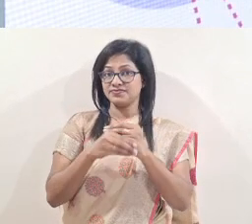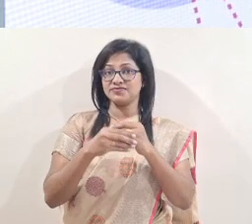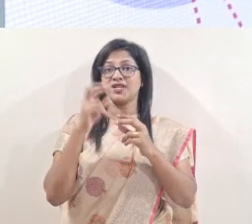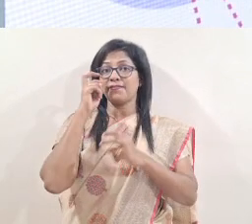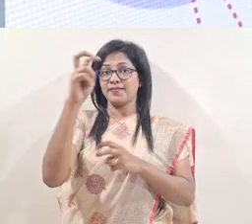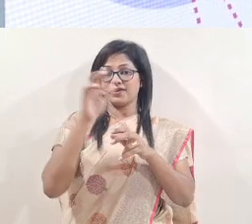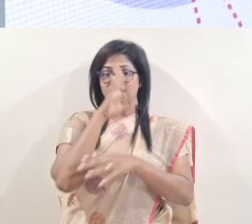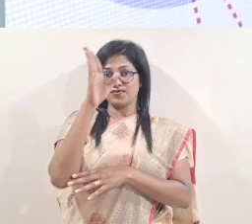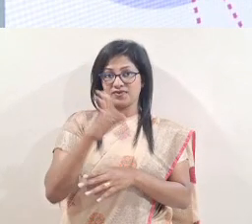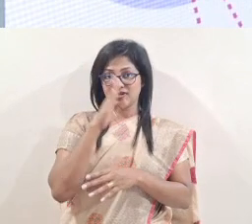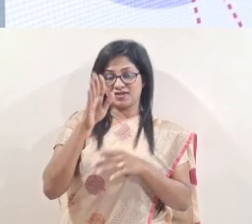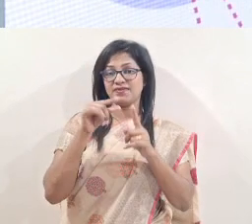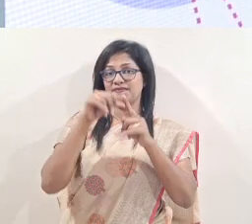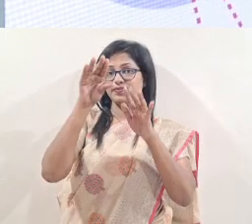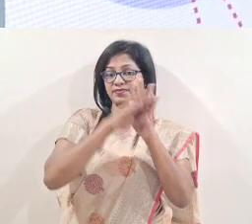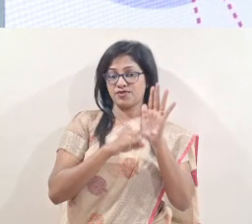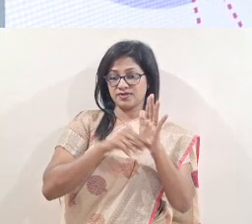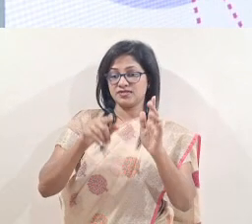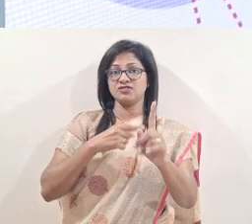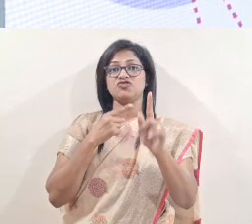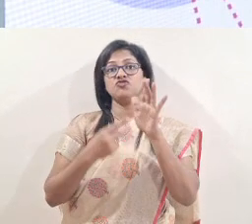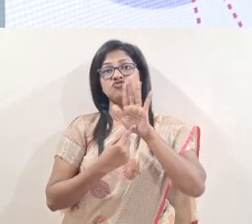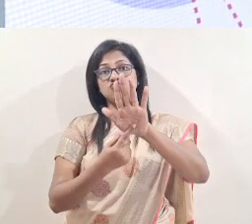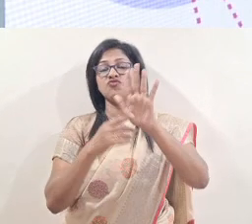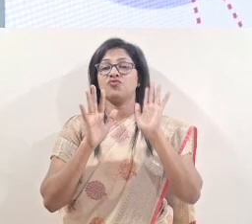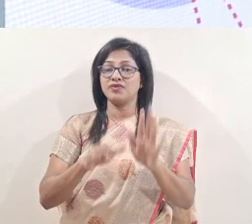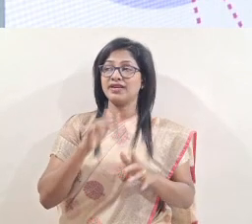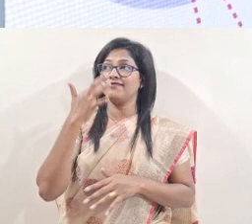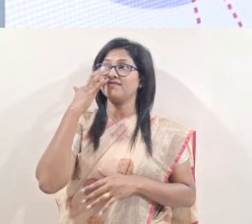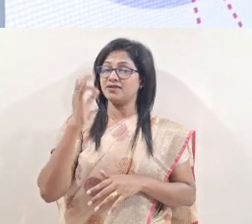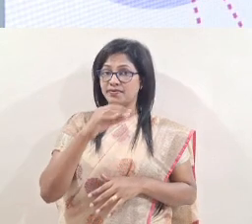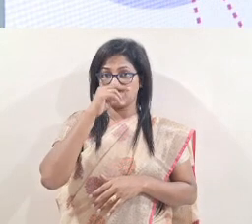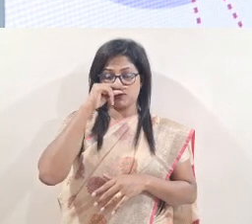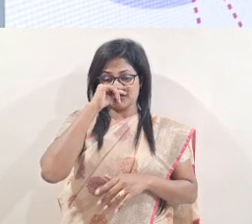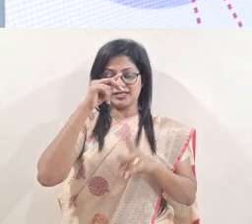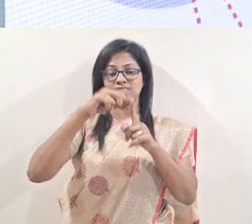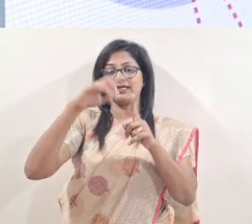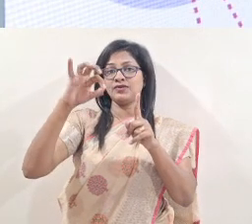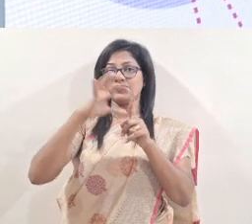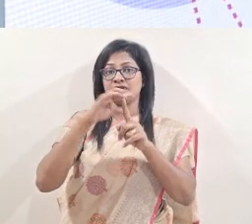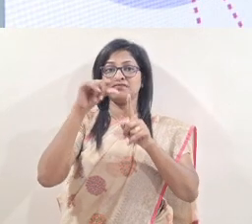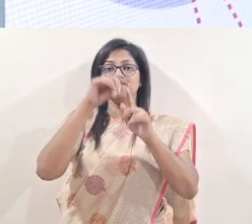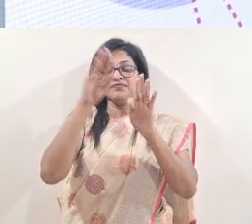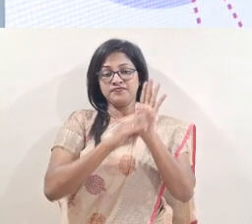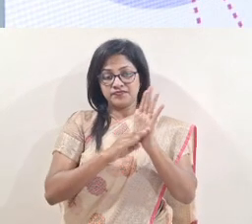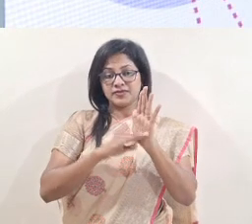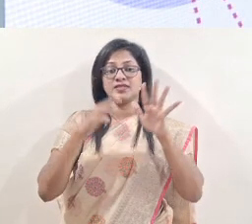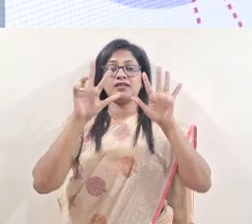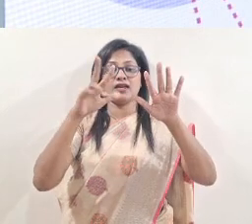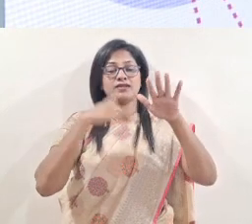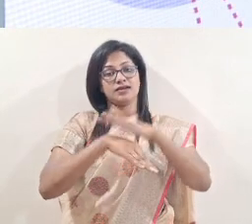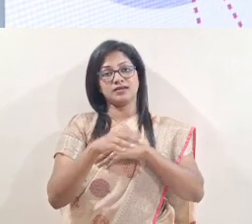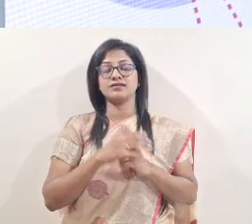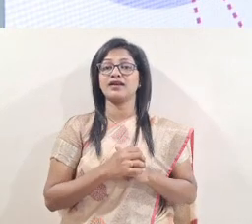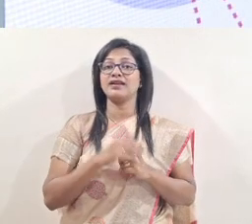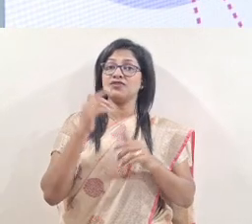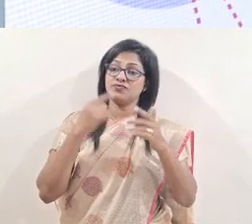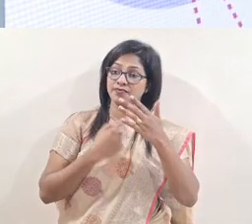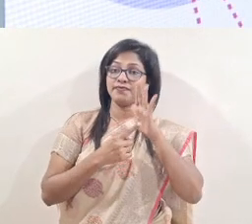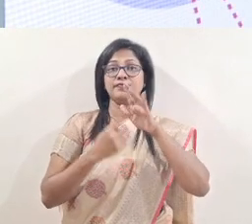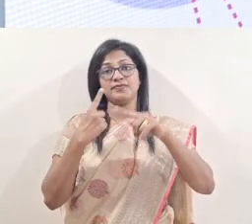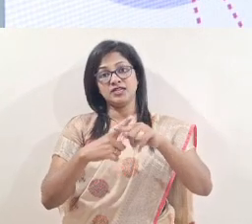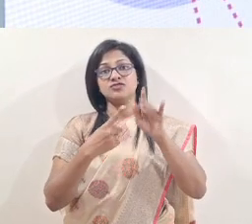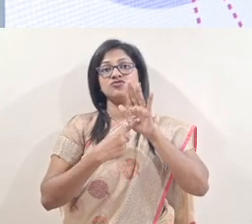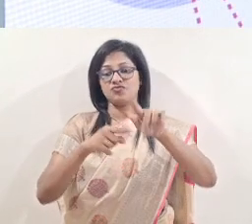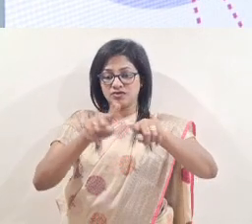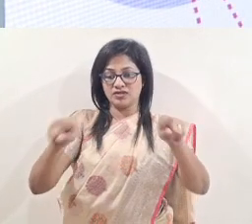Policy also highlights the importance of integrating TOD policy within it, and also highlights the importance of land value capture mechanisms,